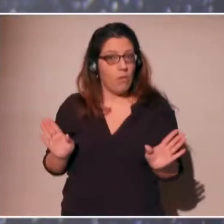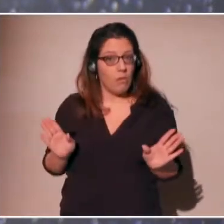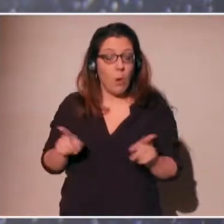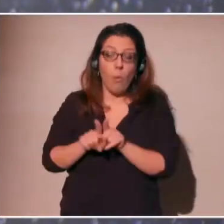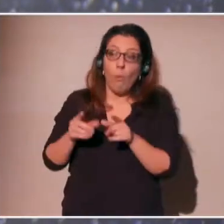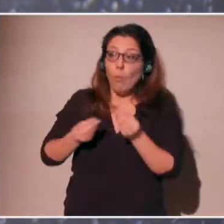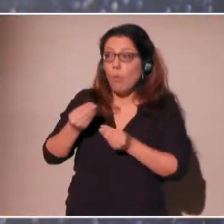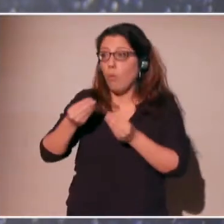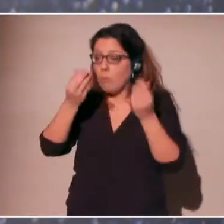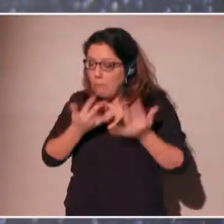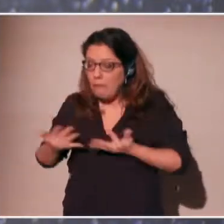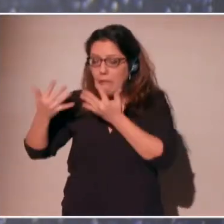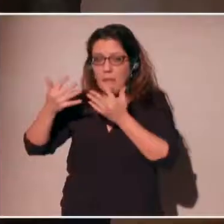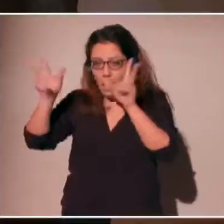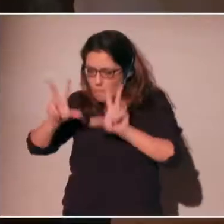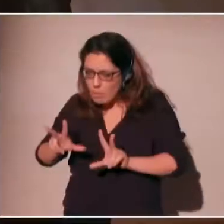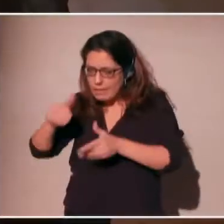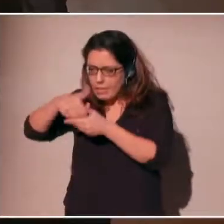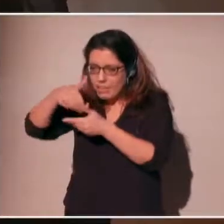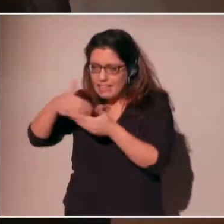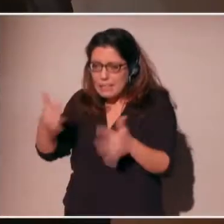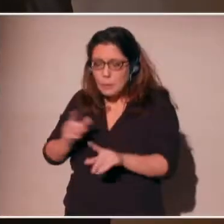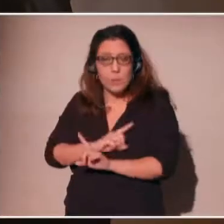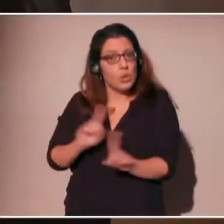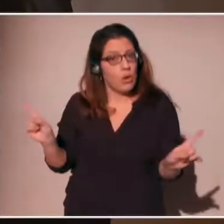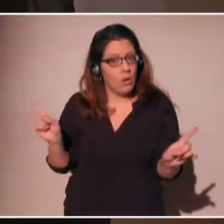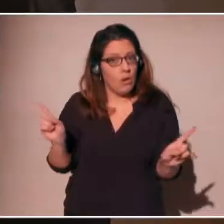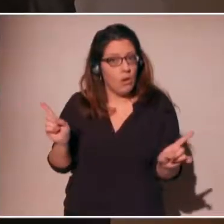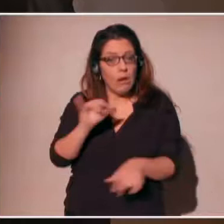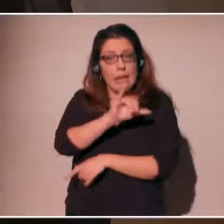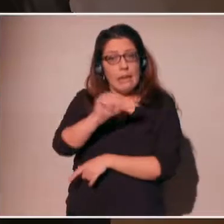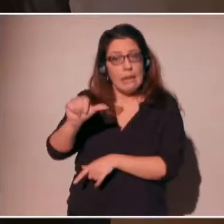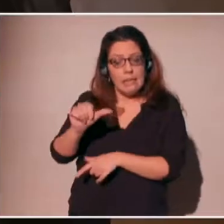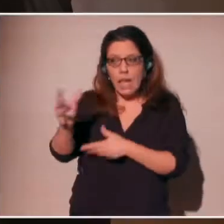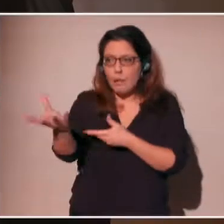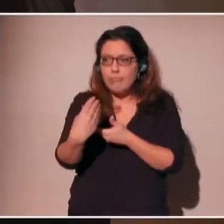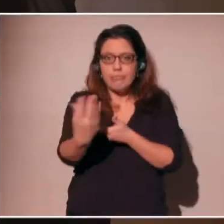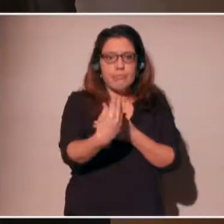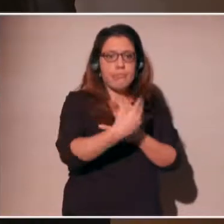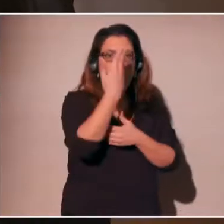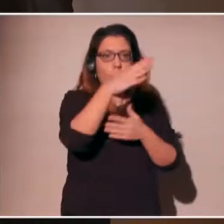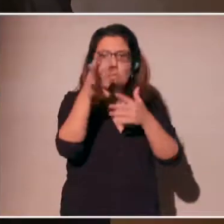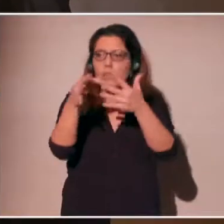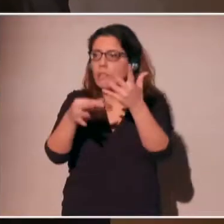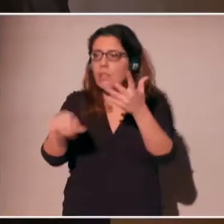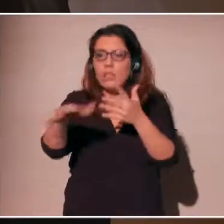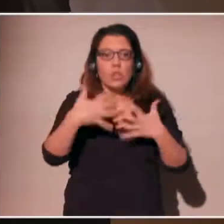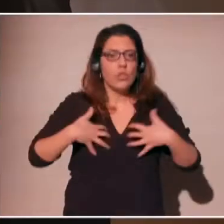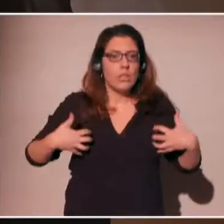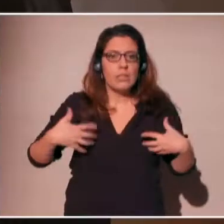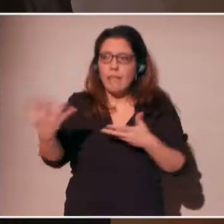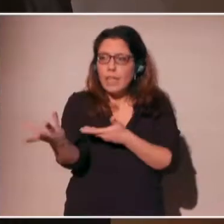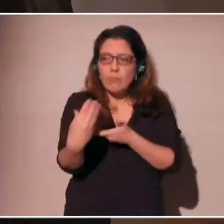technology or maths or computer sciences. Artificial